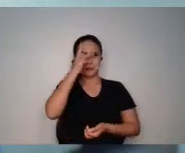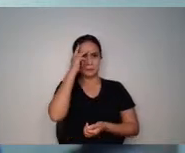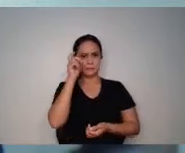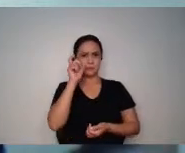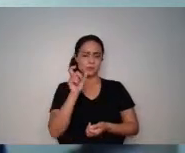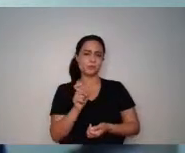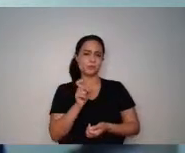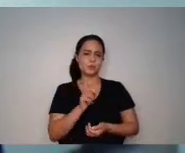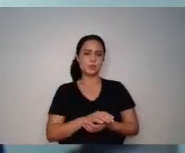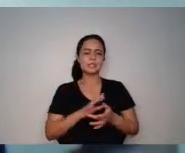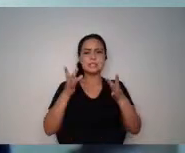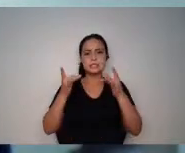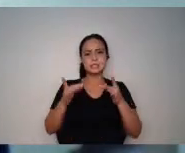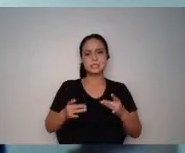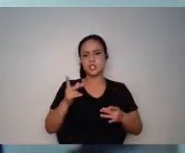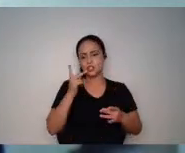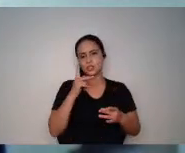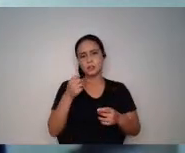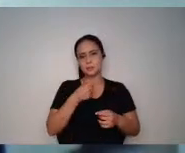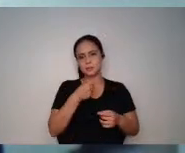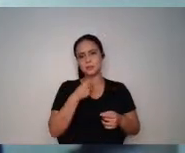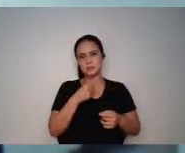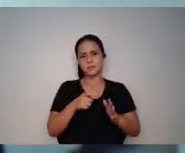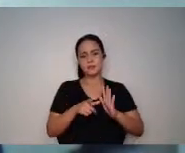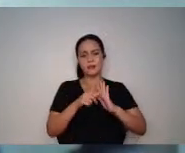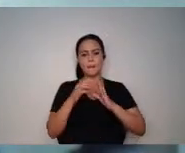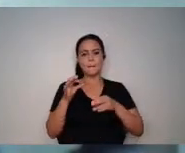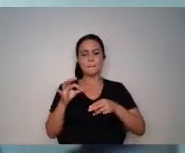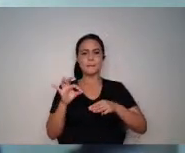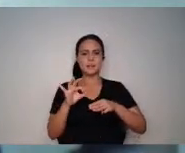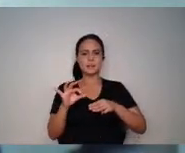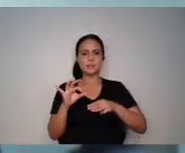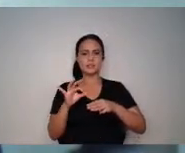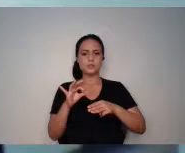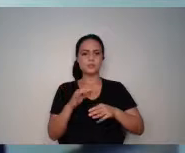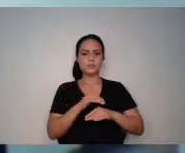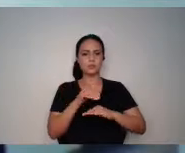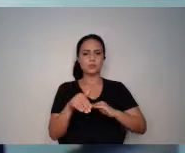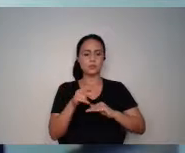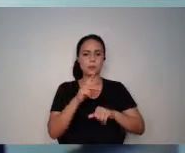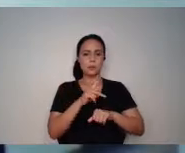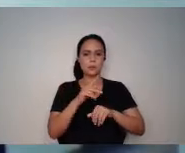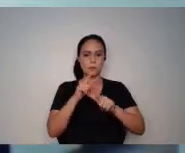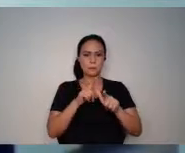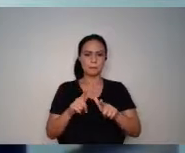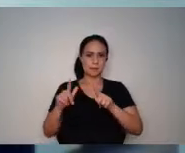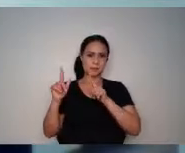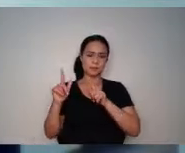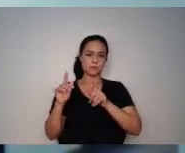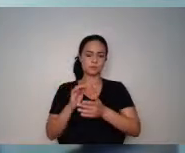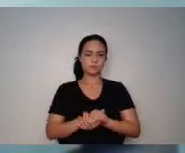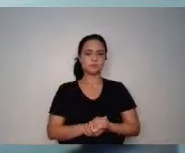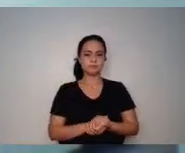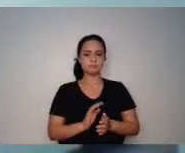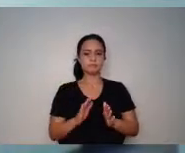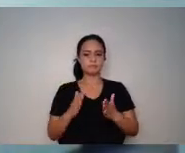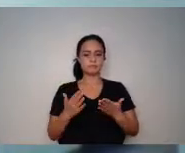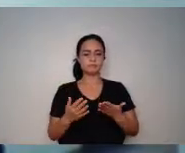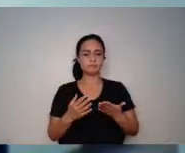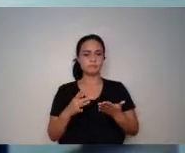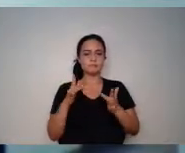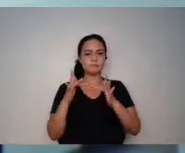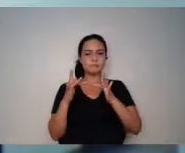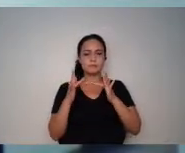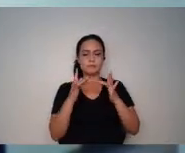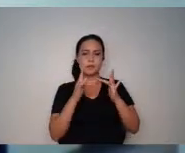But thank you, Ana Cláudia. As I said before, in the beginning of our